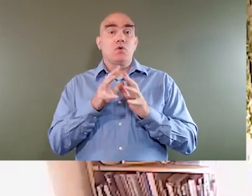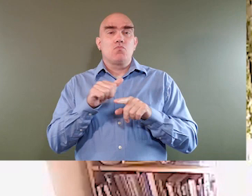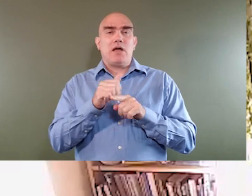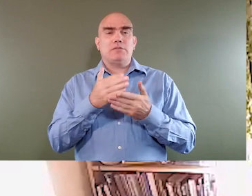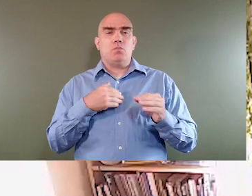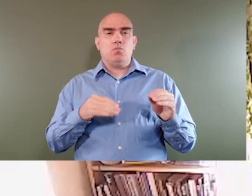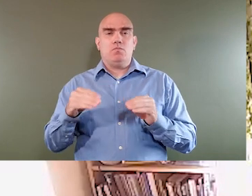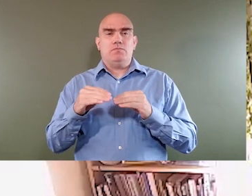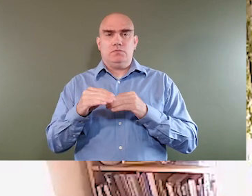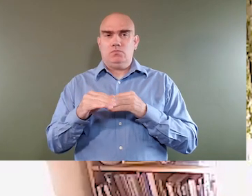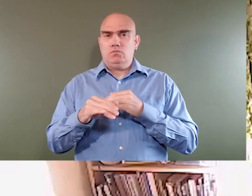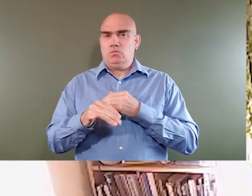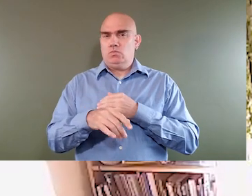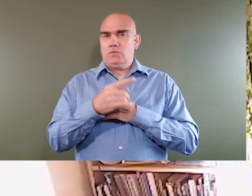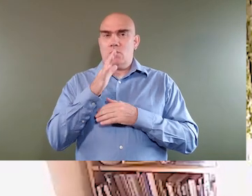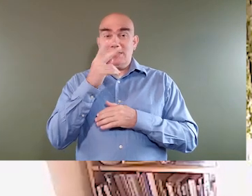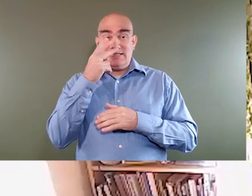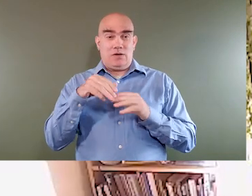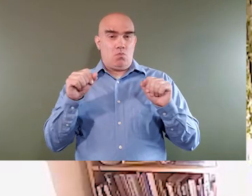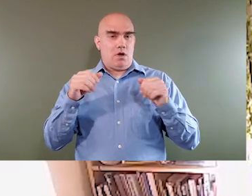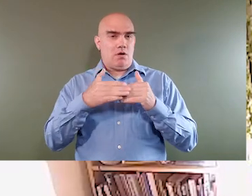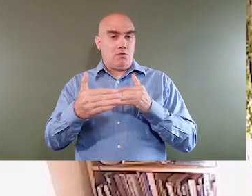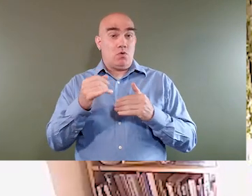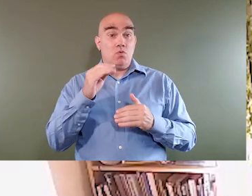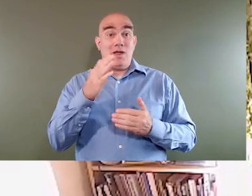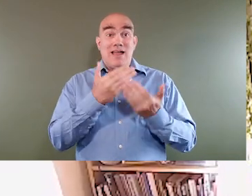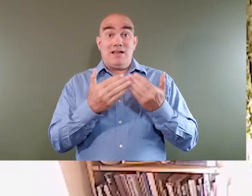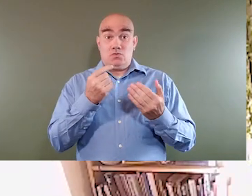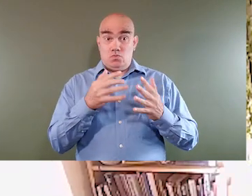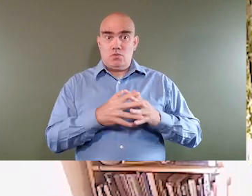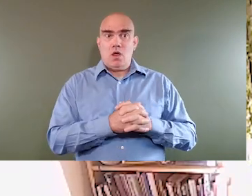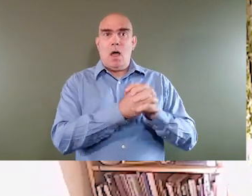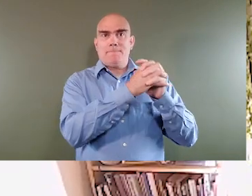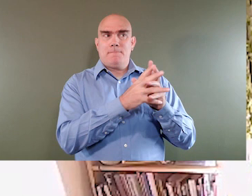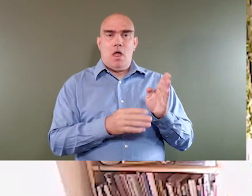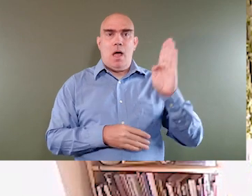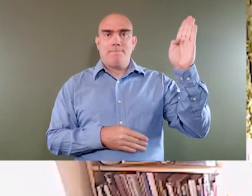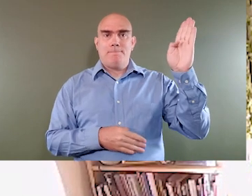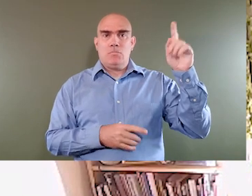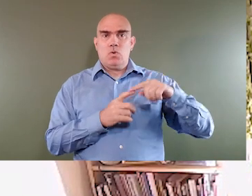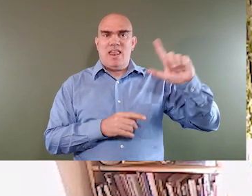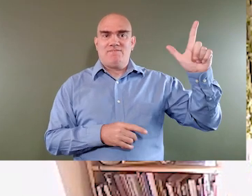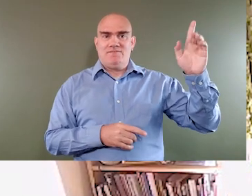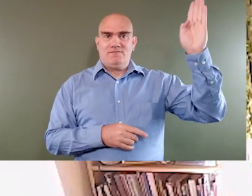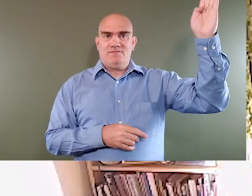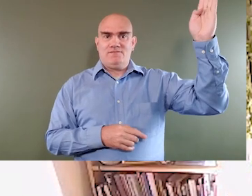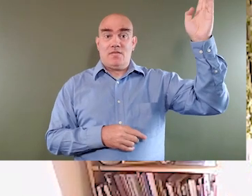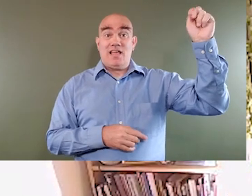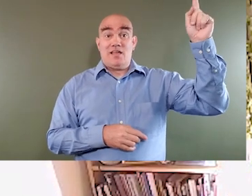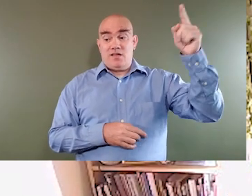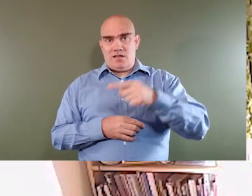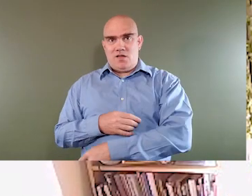see in the workout. So you're going to lift your hands up and overhead to the left. And then you're going to tap the